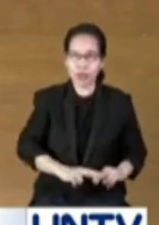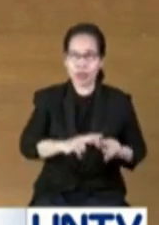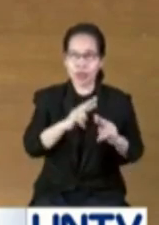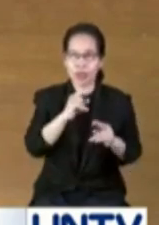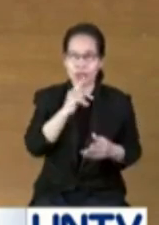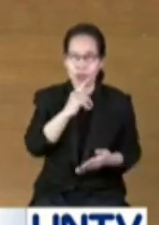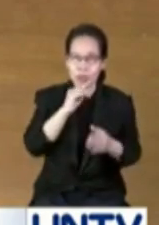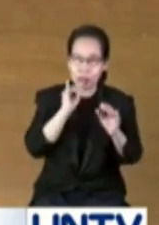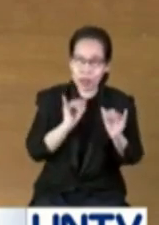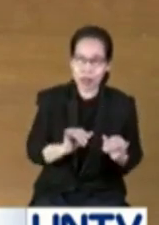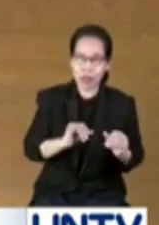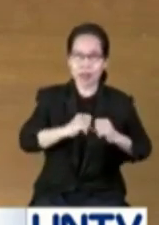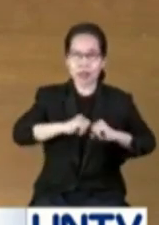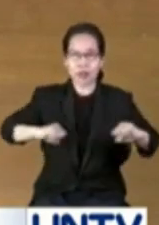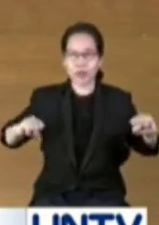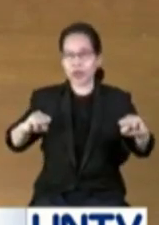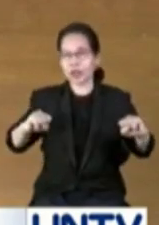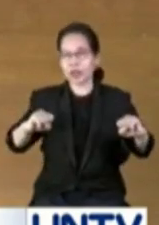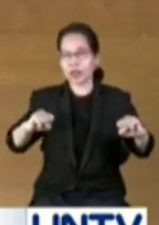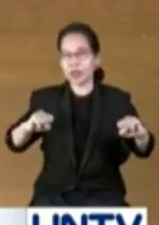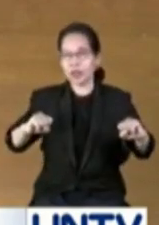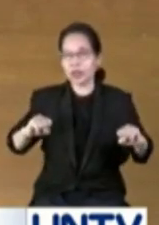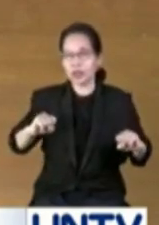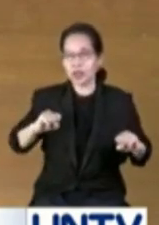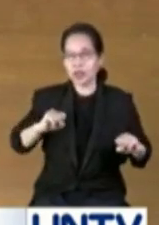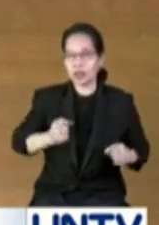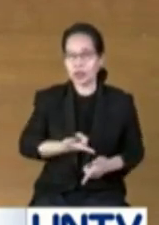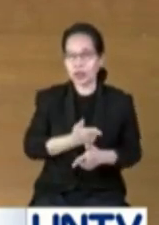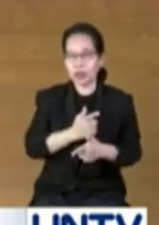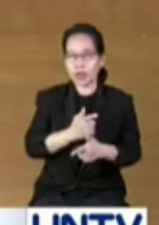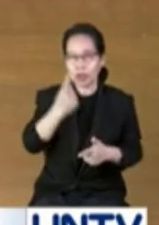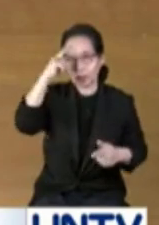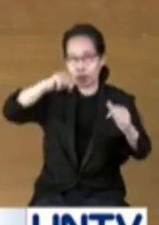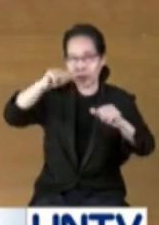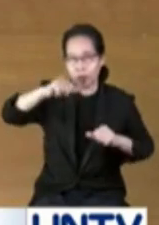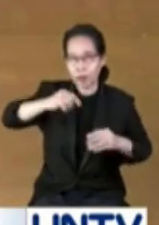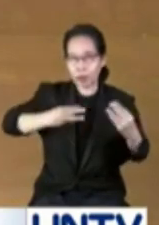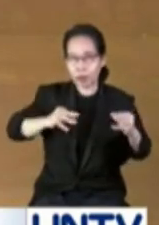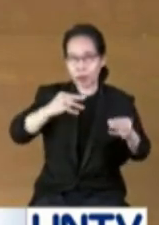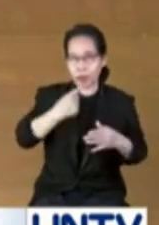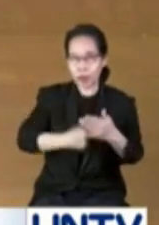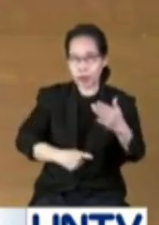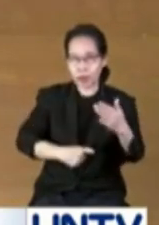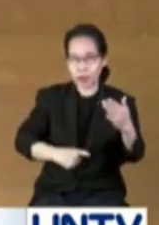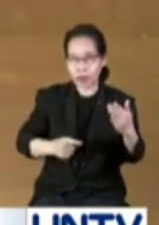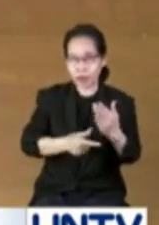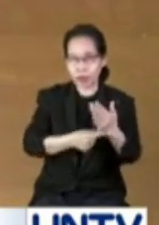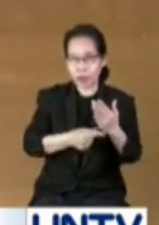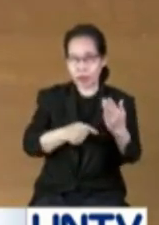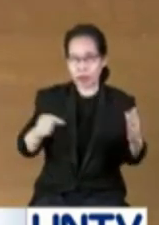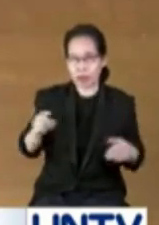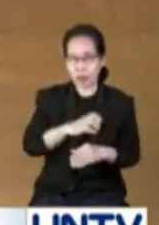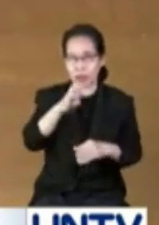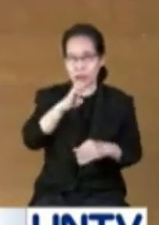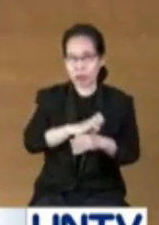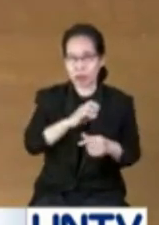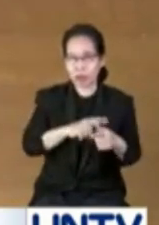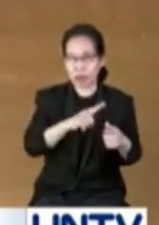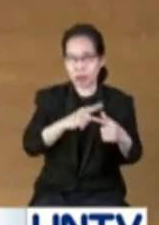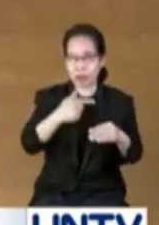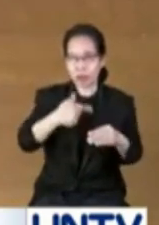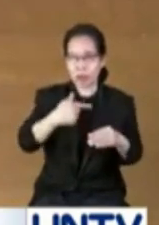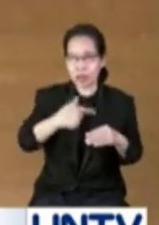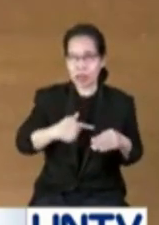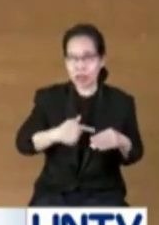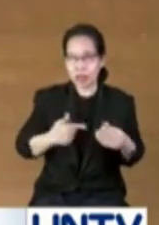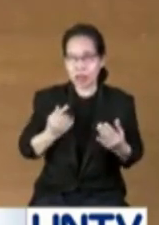separate. Owing to favorable market conditions, the price of crude oil has stabilized. Gasoline, since last year,